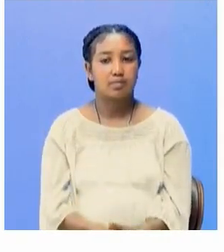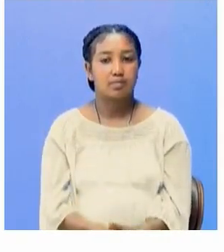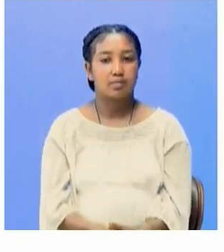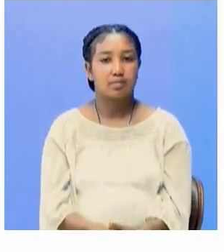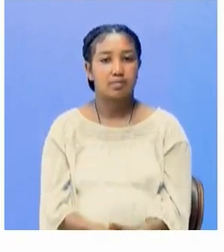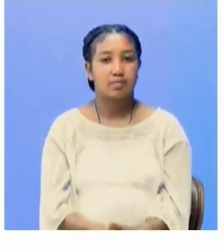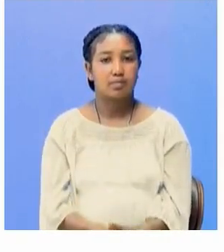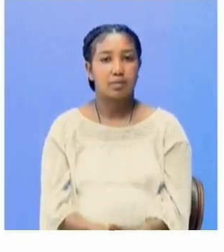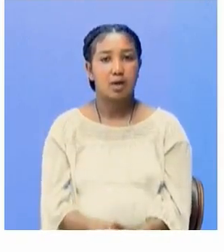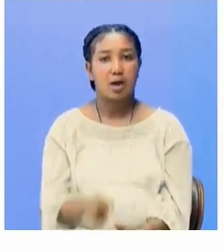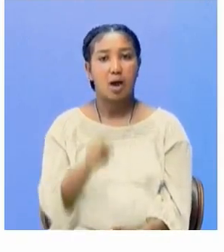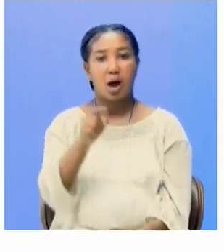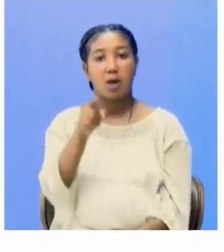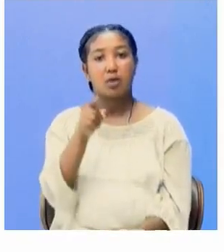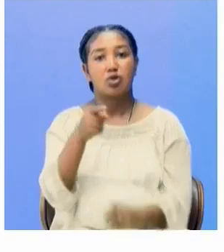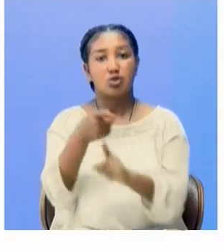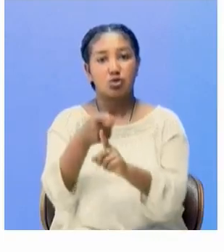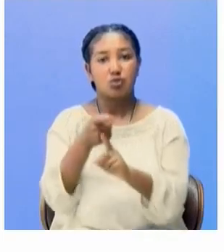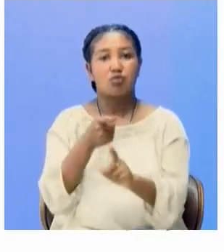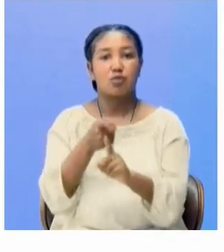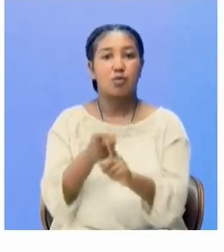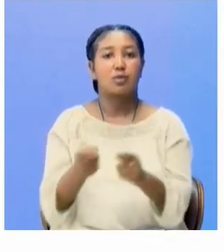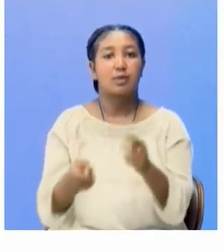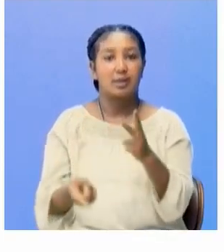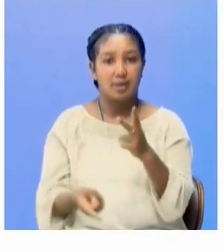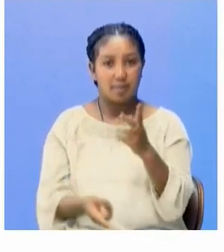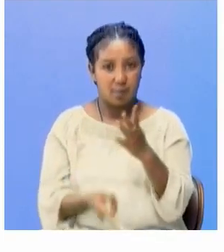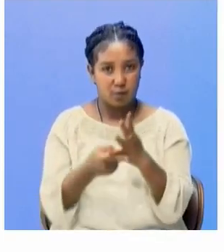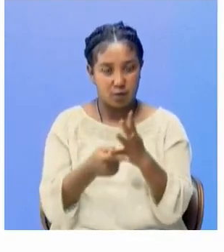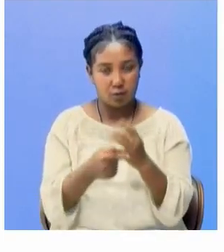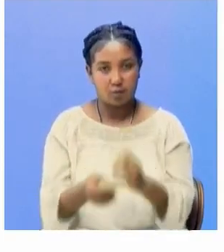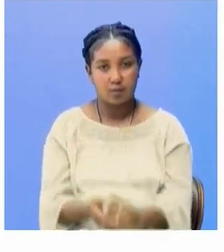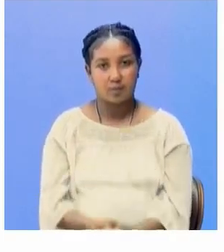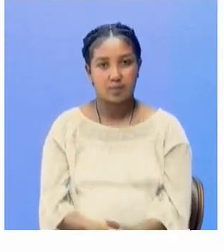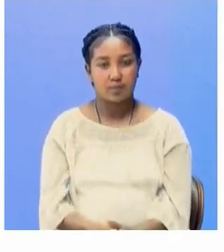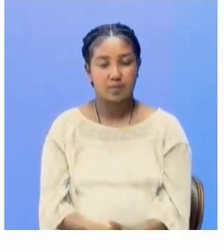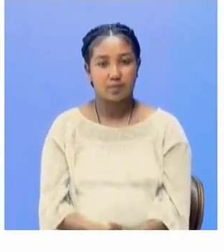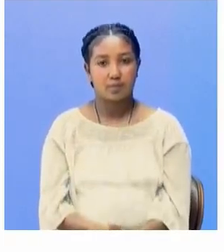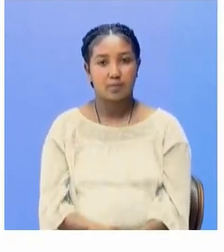You, are you from? Number 4.